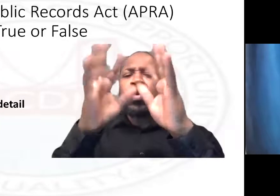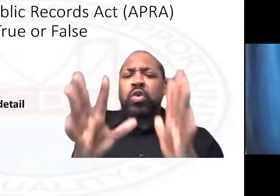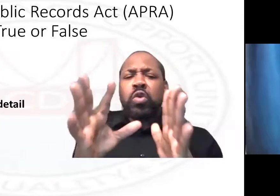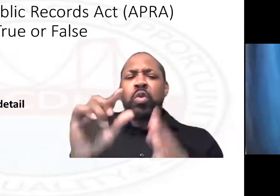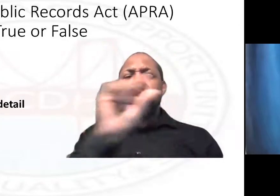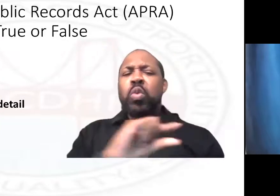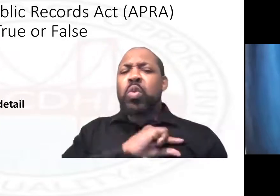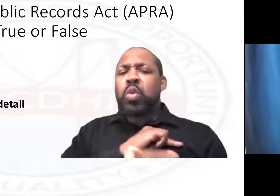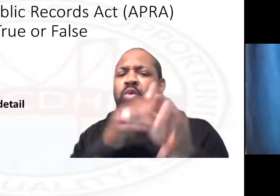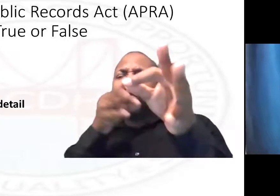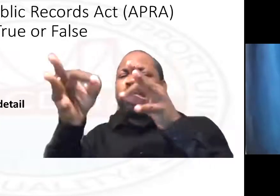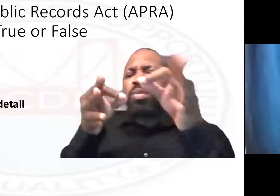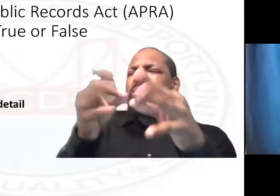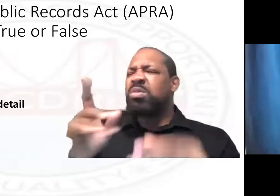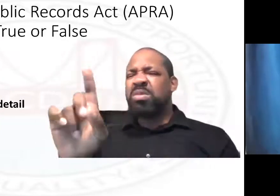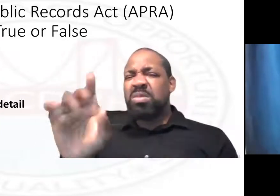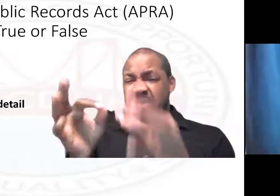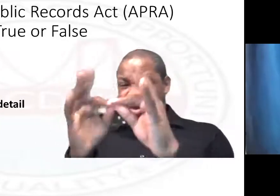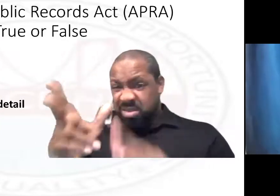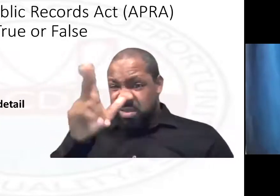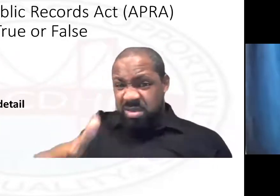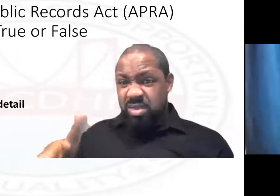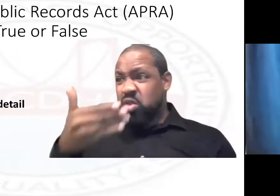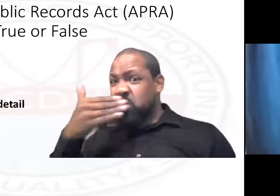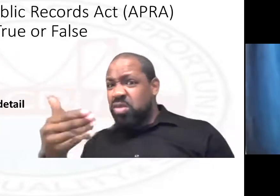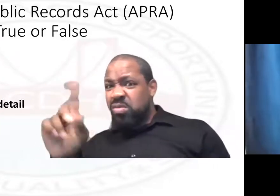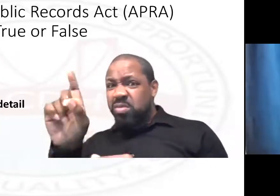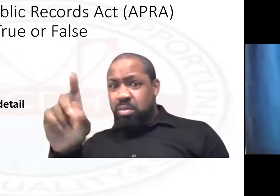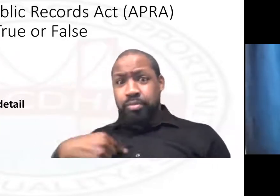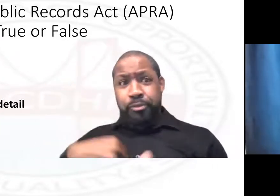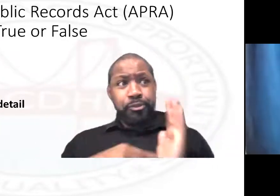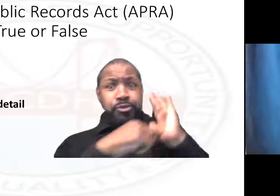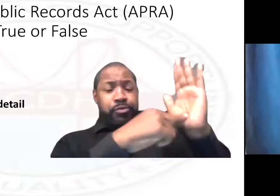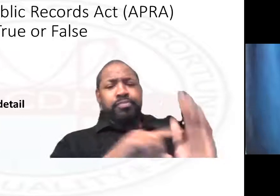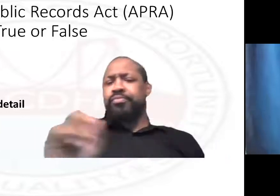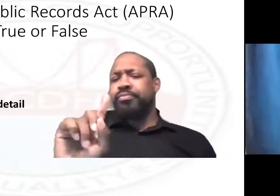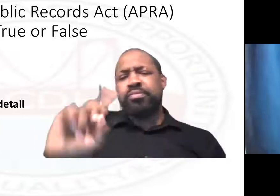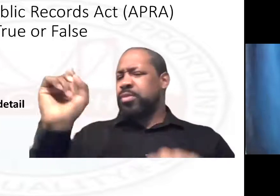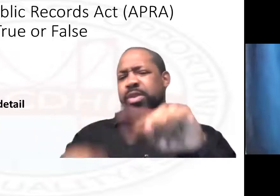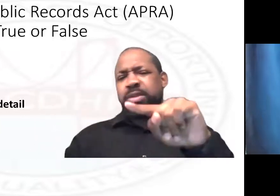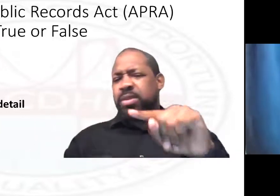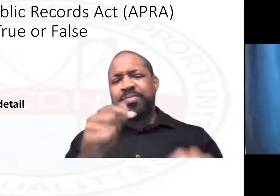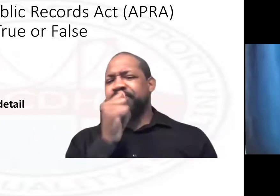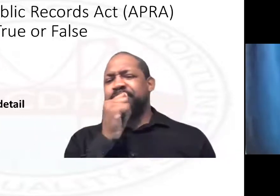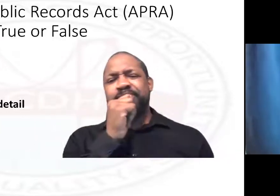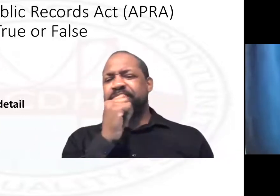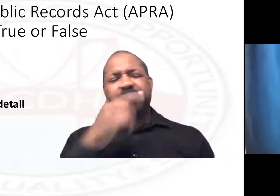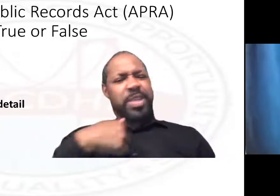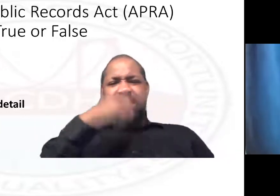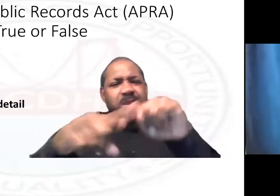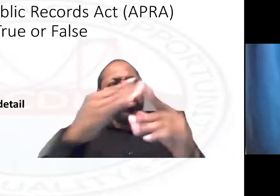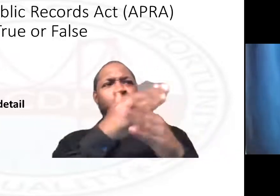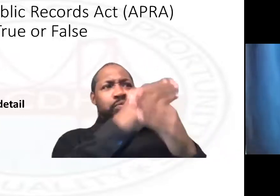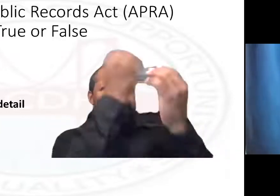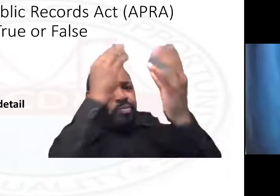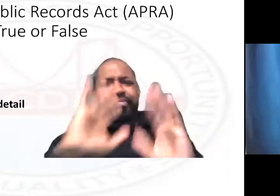be provided. Interpreter qualifications detailed. If an interpreter is good or not good, if there's a request